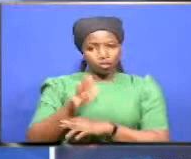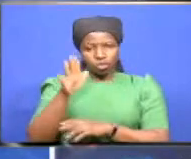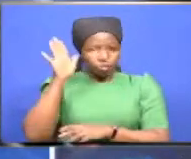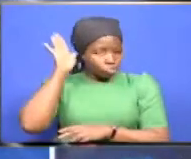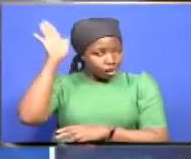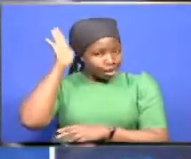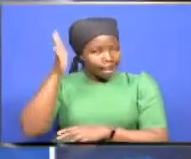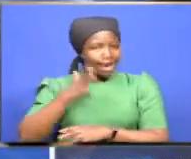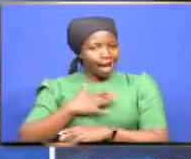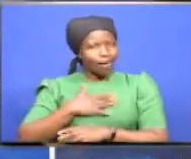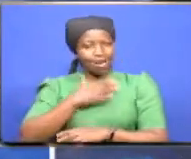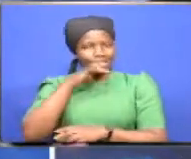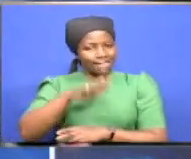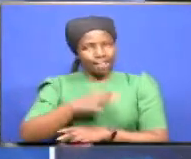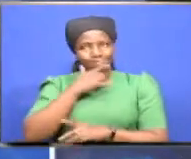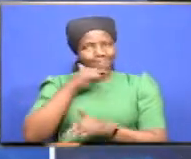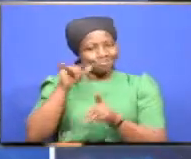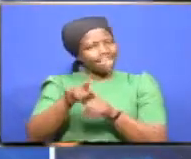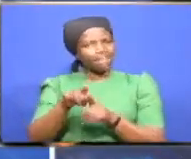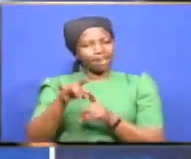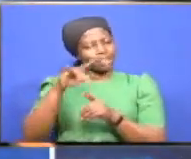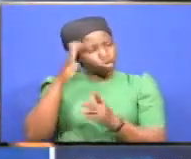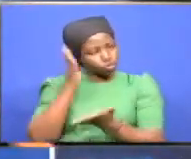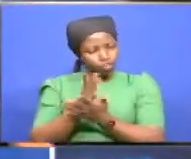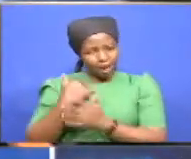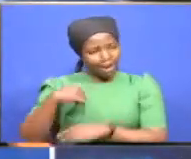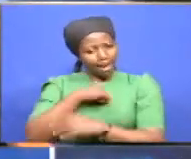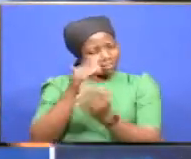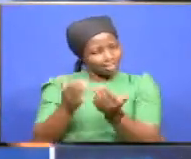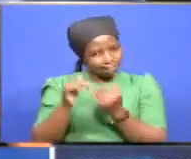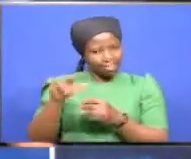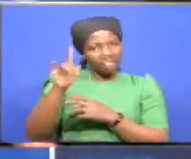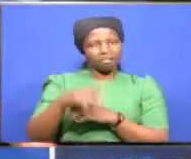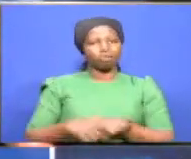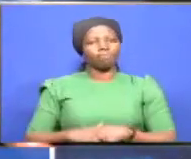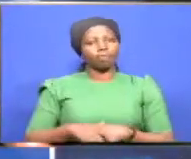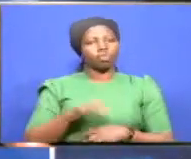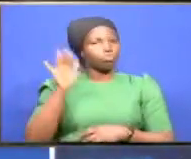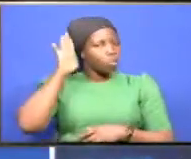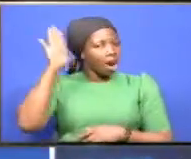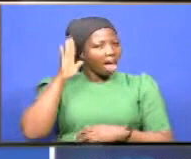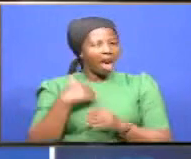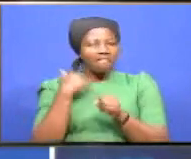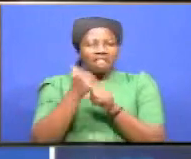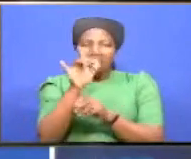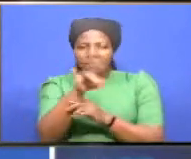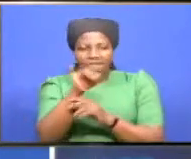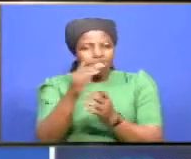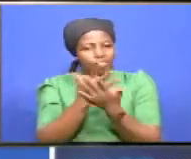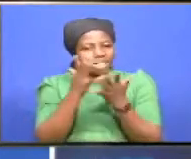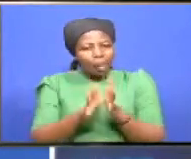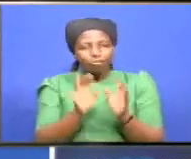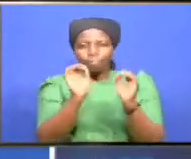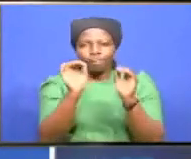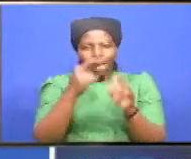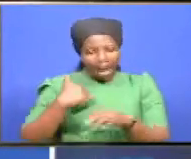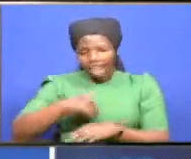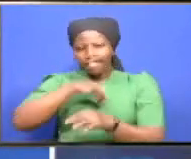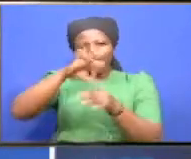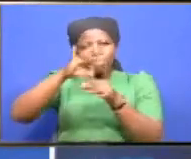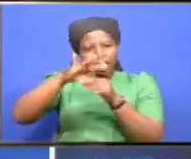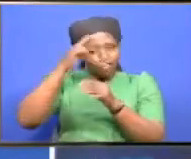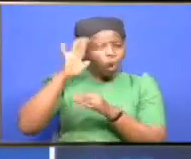ndugu yetu na bado tunamhitaji yeye. Bwana Duale hajai kosea mtu yoyote. Na sisi tumechagua bwana Duale